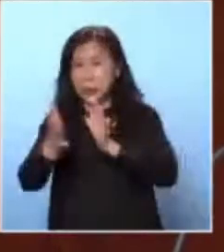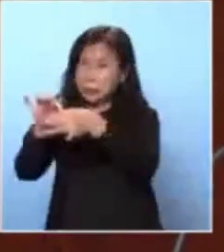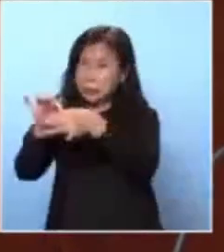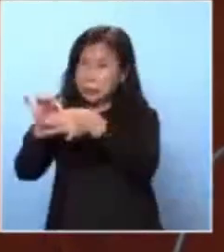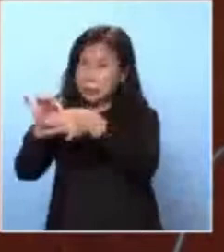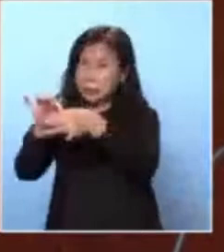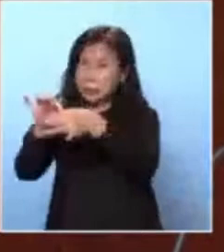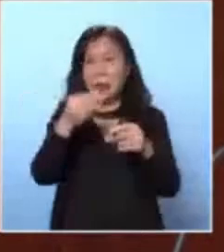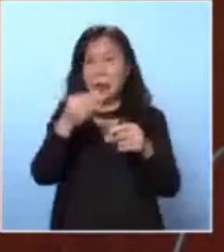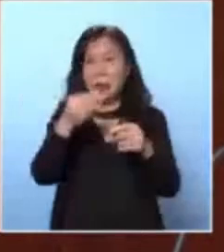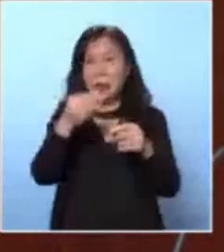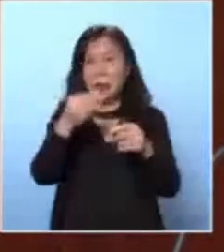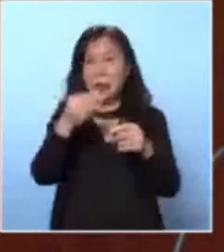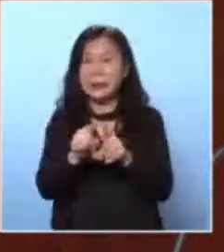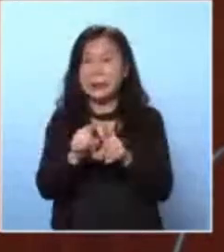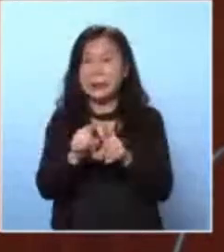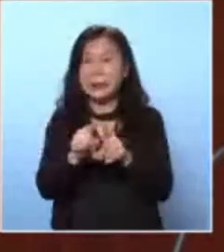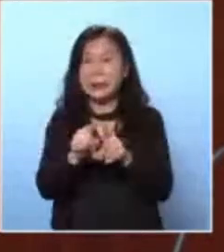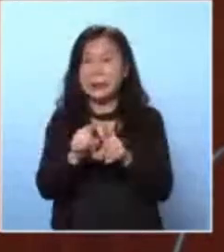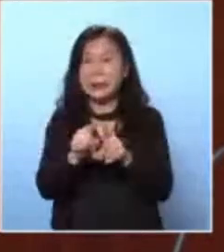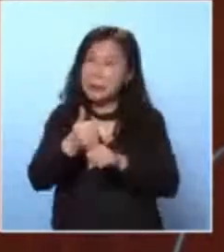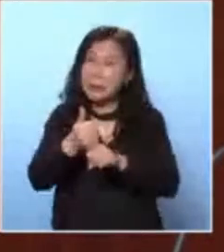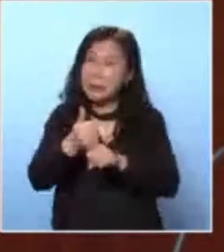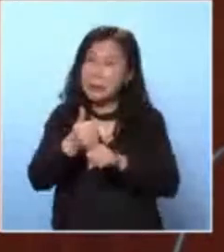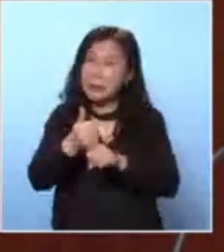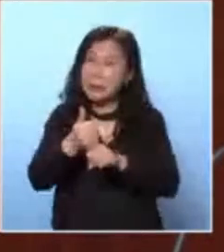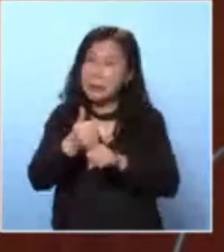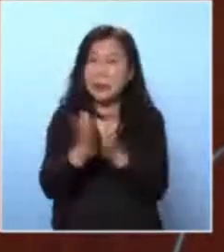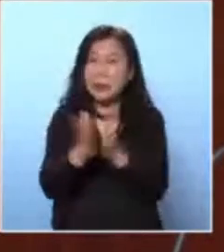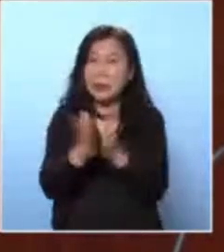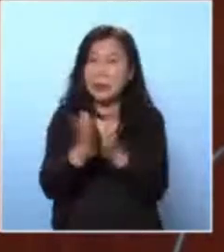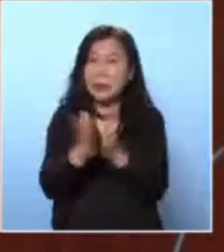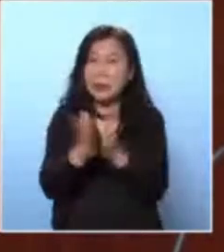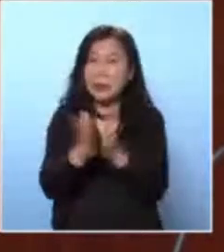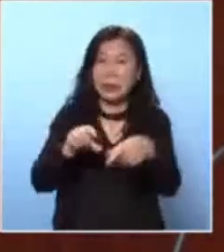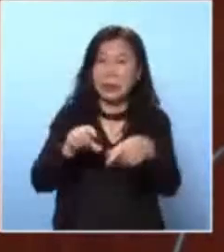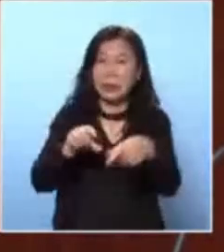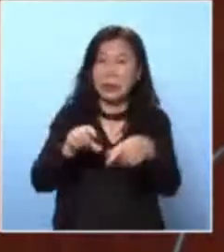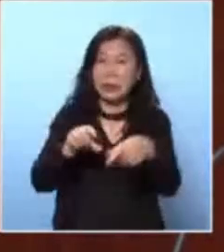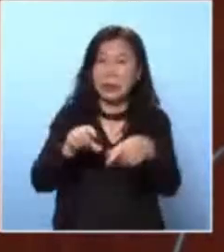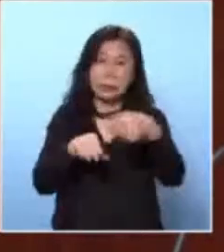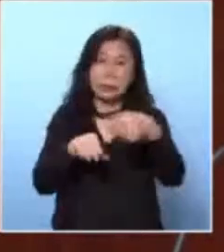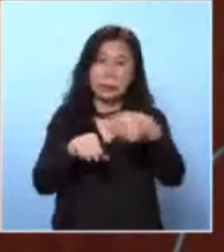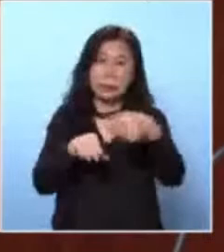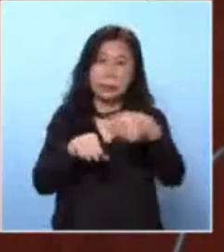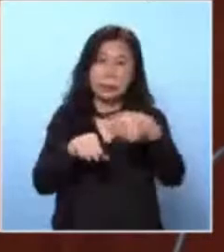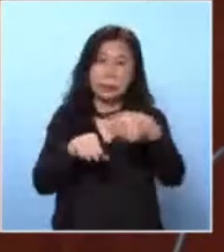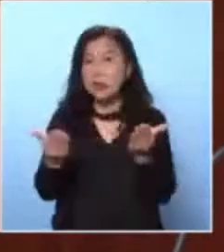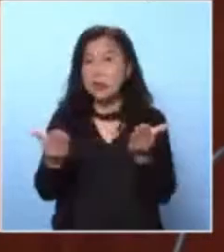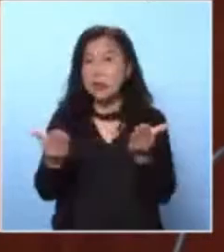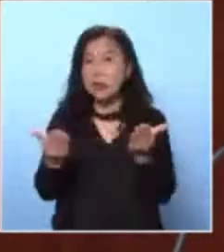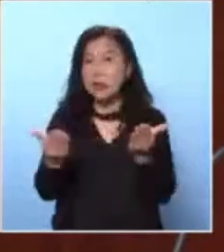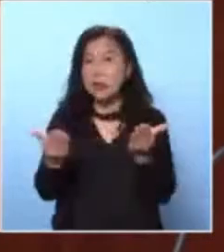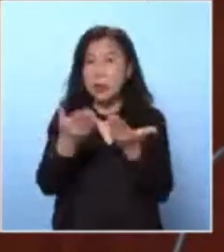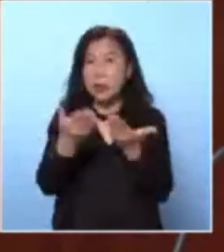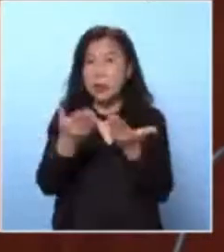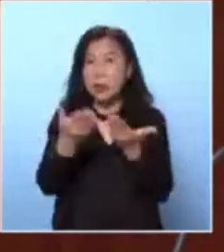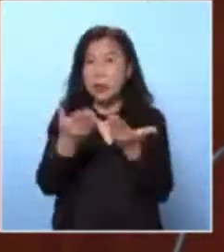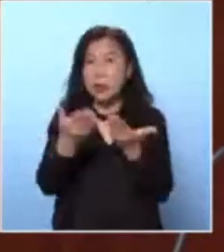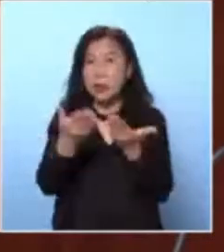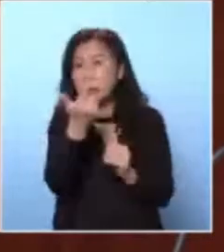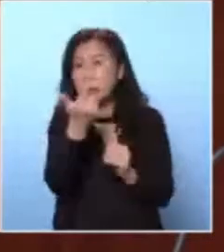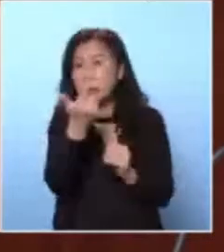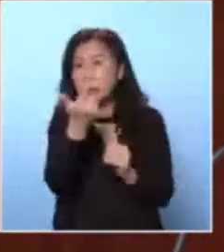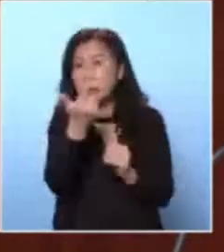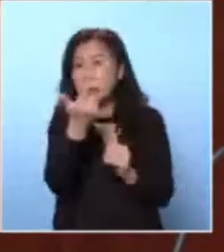the UGC will inject $100 million into the funding scheme for mainland and global engagement and student learning